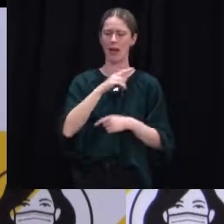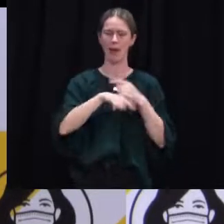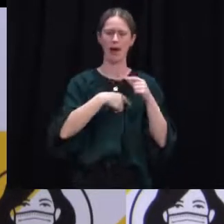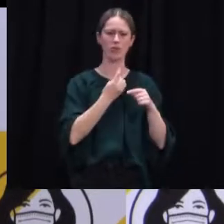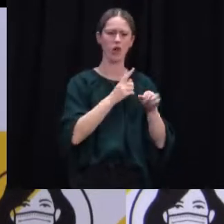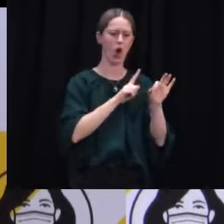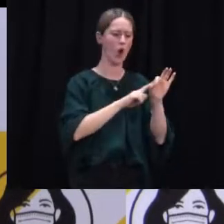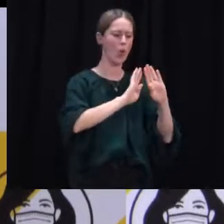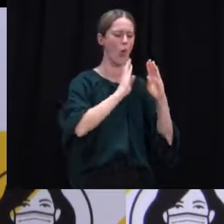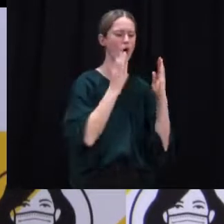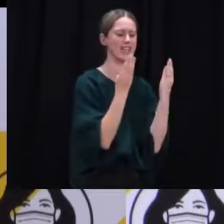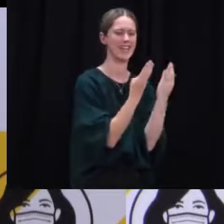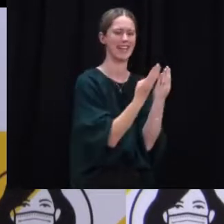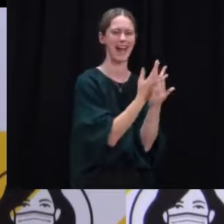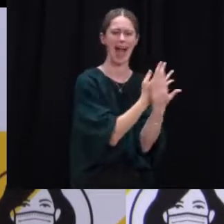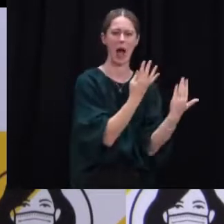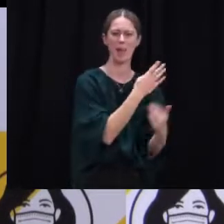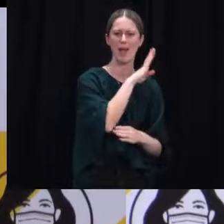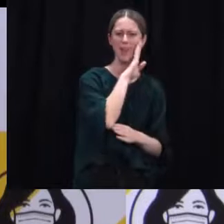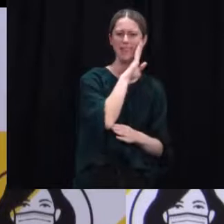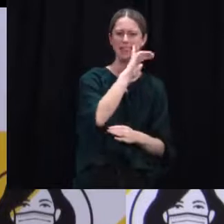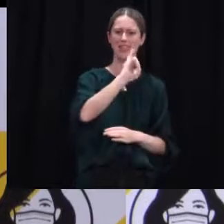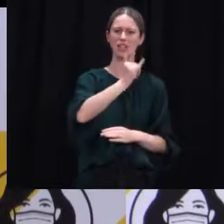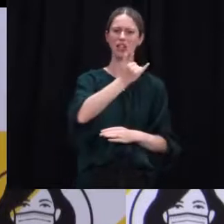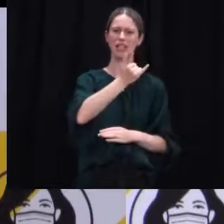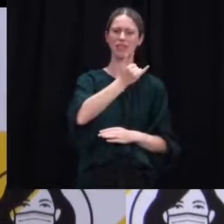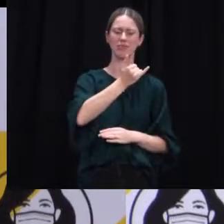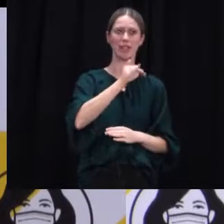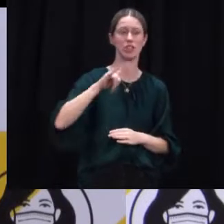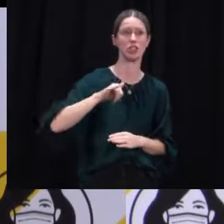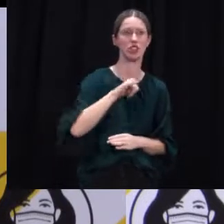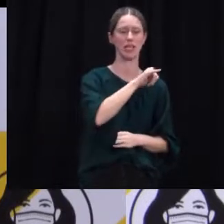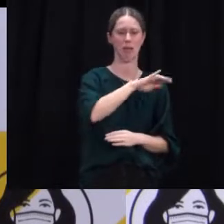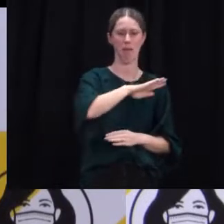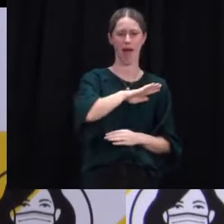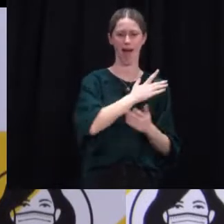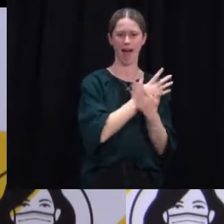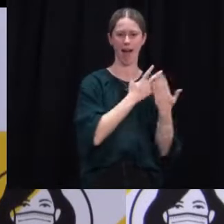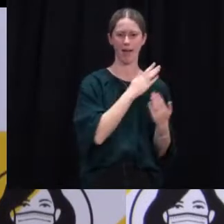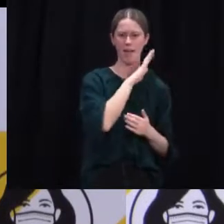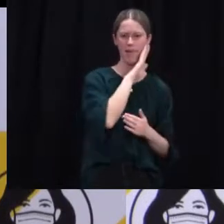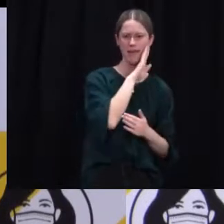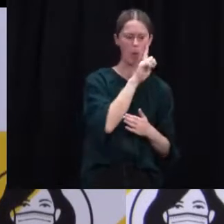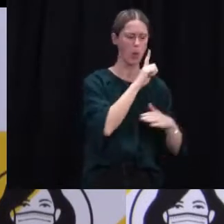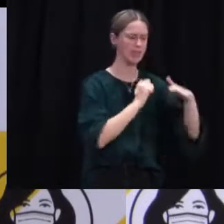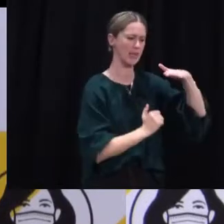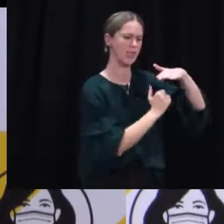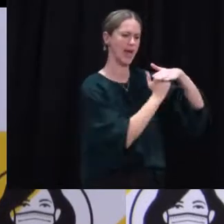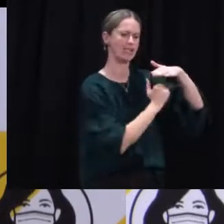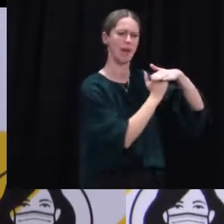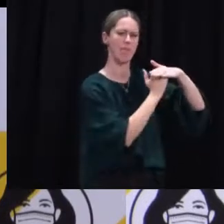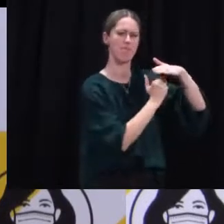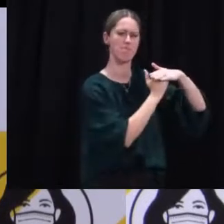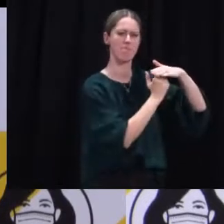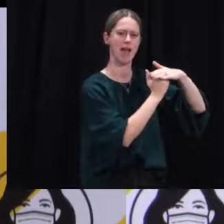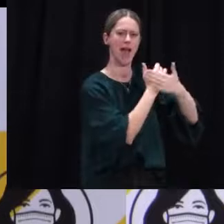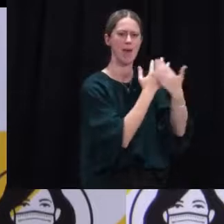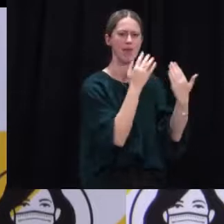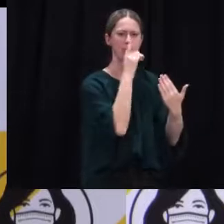delivering them at the current point in time. Minister, can you just give us an update on the status of the quarantine facilities? So how many more beds are there in the jet